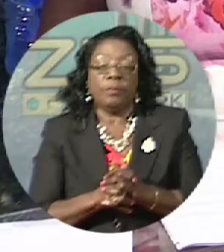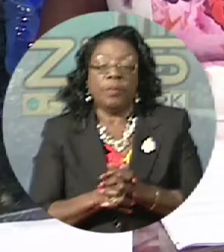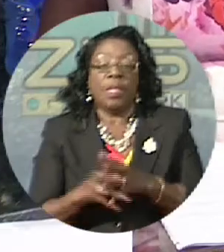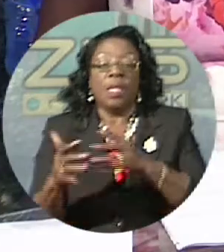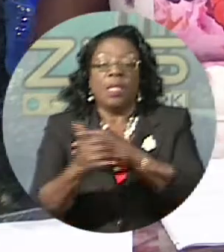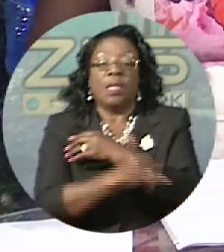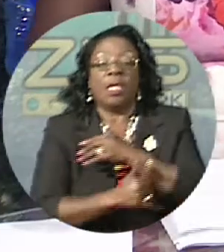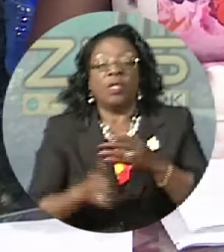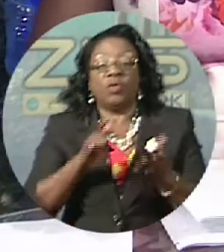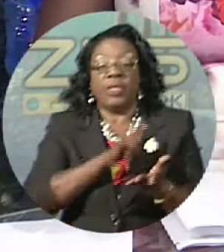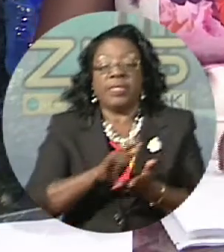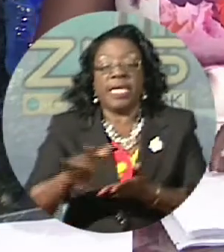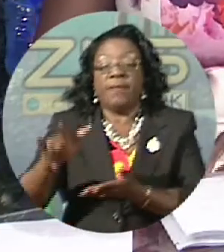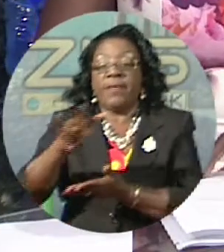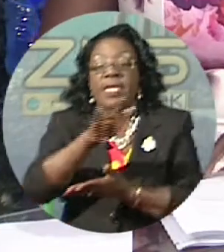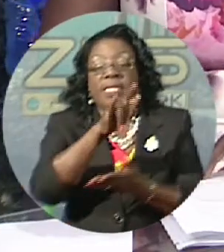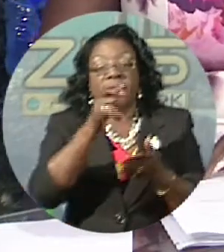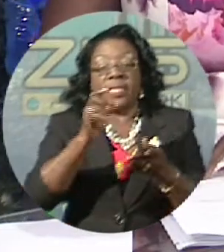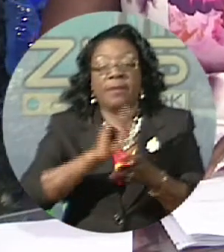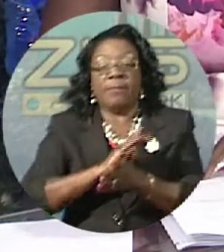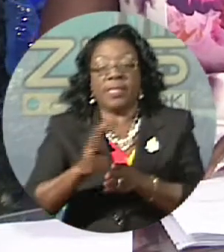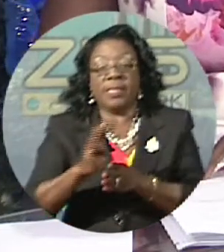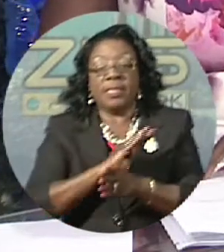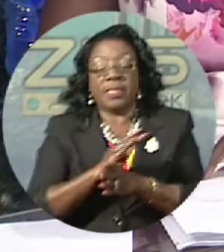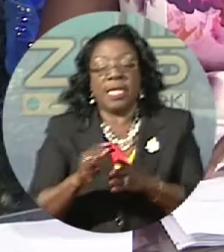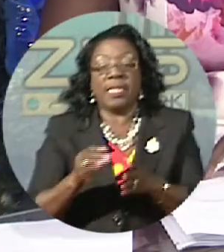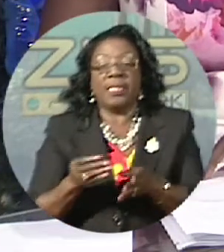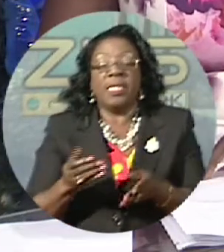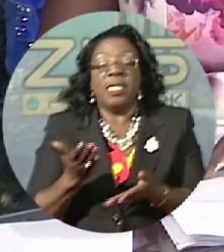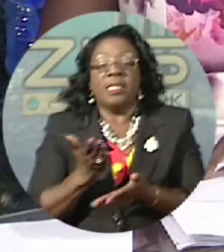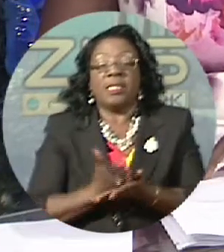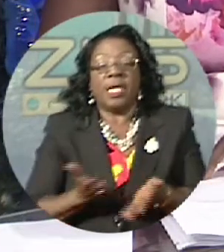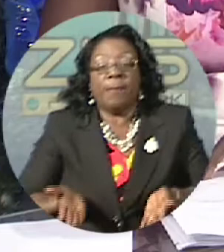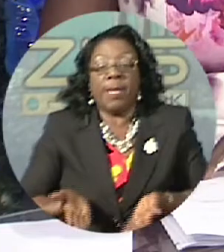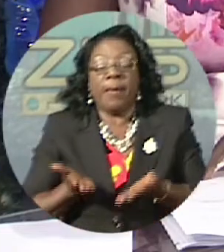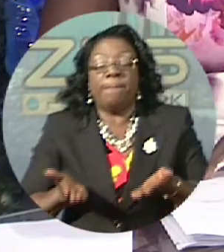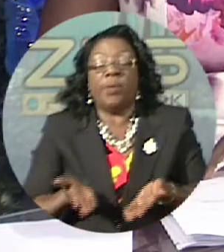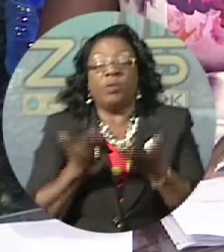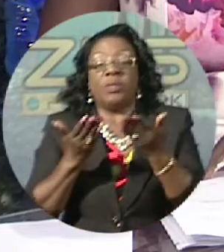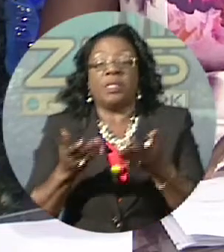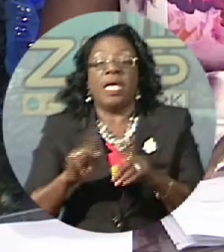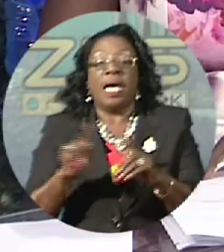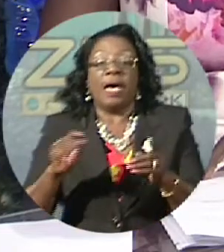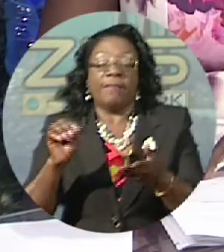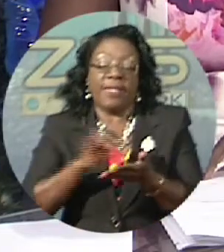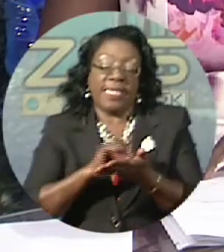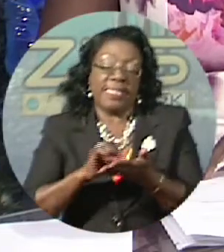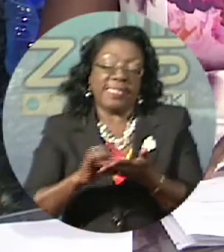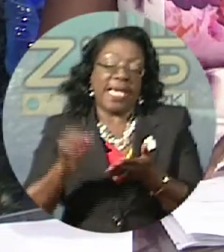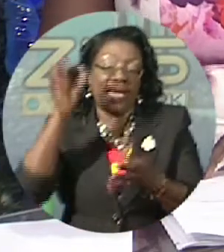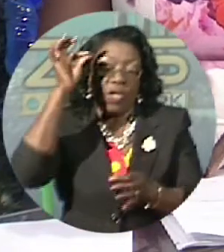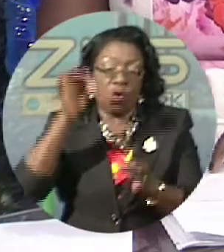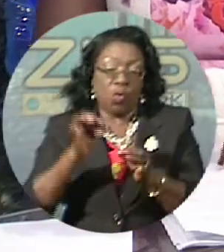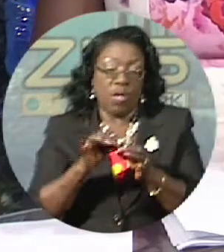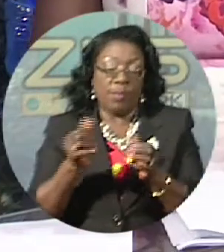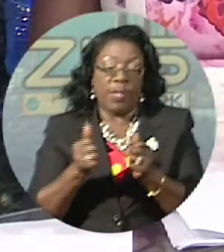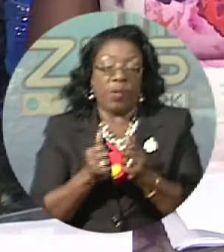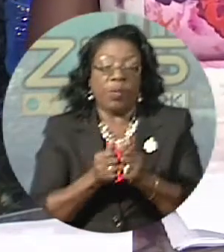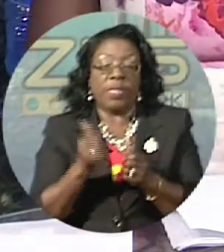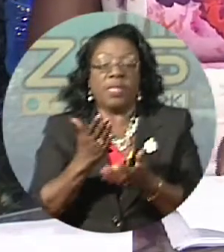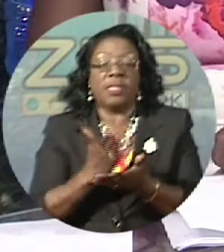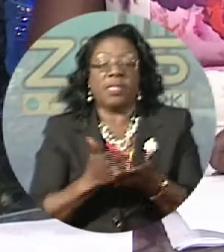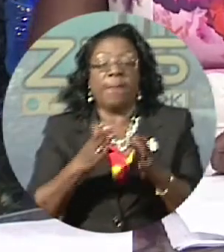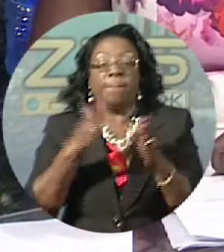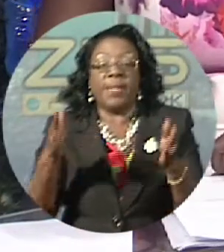The country's aviation sector getting a major boost after signing air service agreements with several major economic powerhouses. It's a move